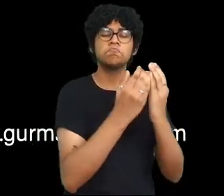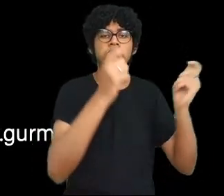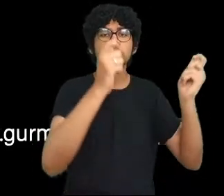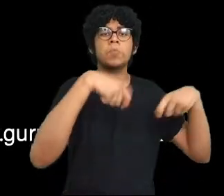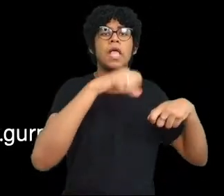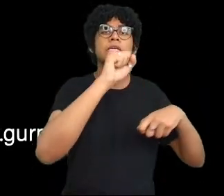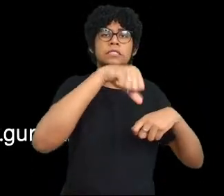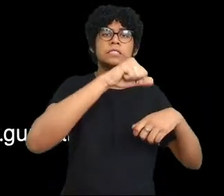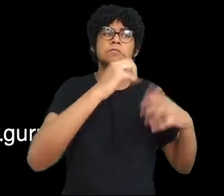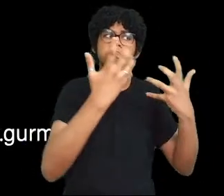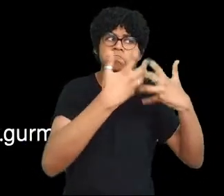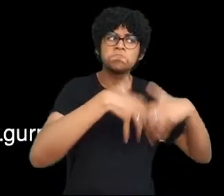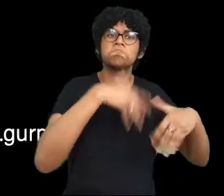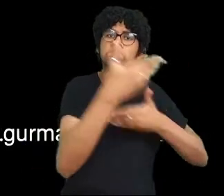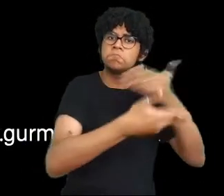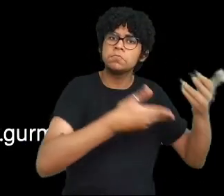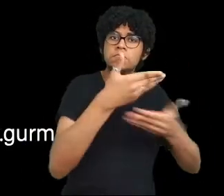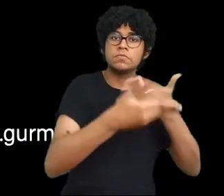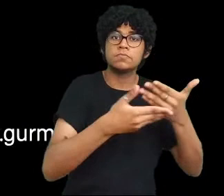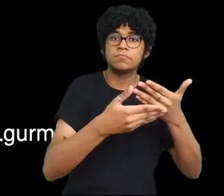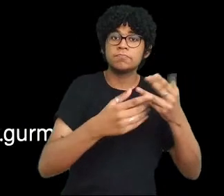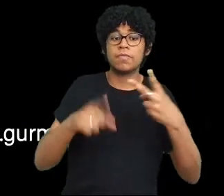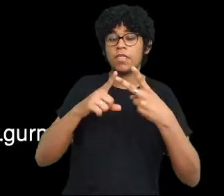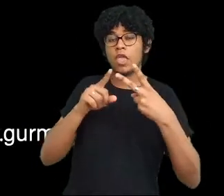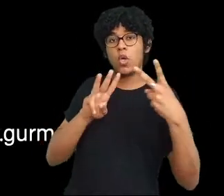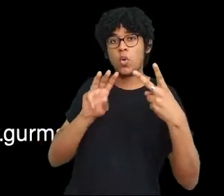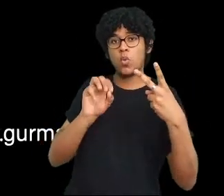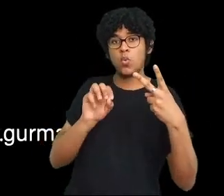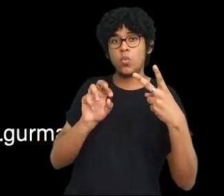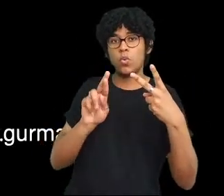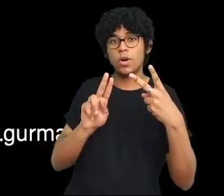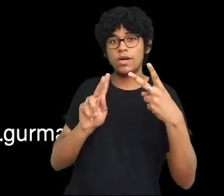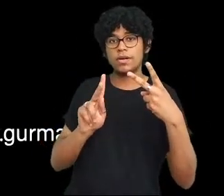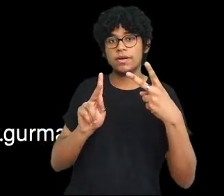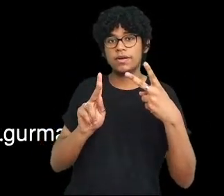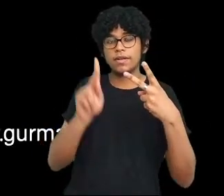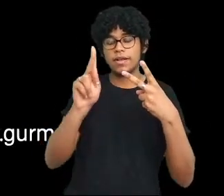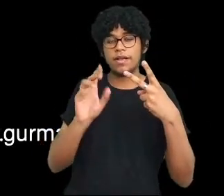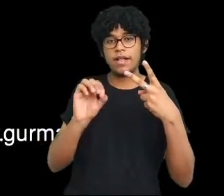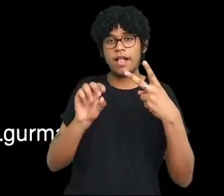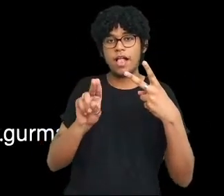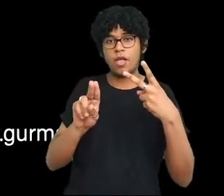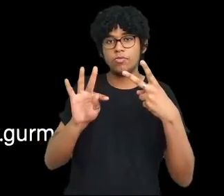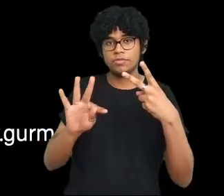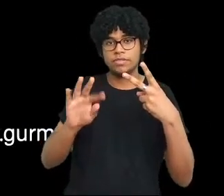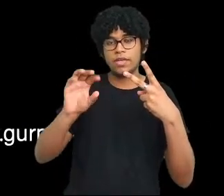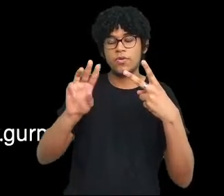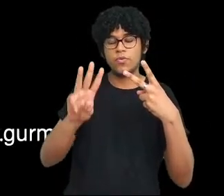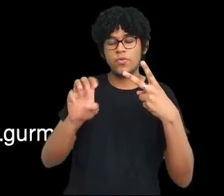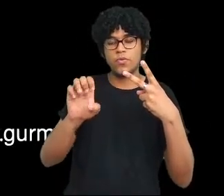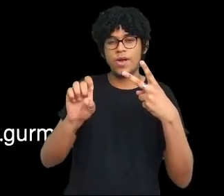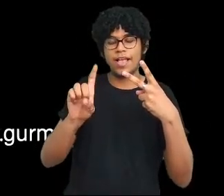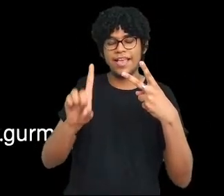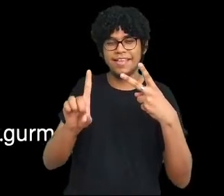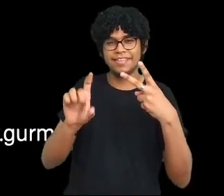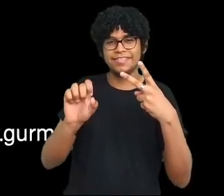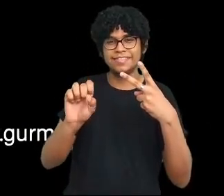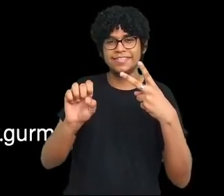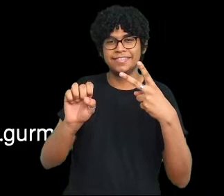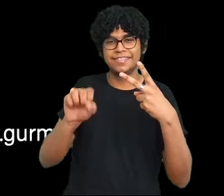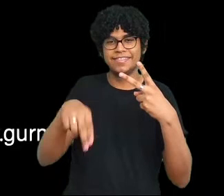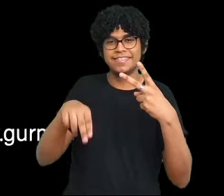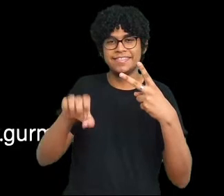given a chart and you recreate a chart. So in Makeover Monday, you are giving the chart a makeover. In Workout Wednesday, you are recreating the same